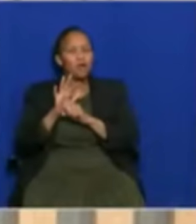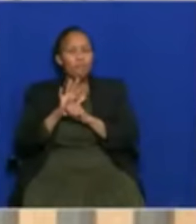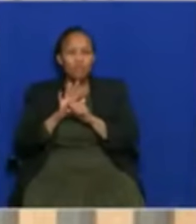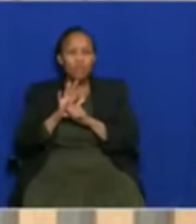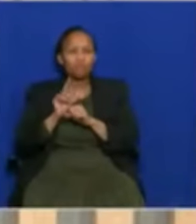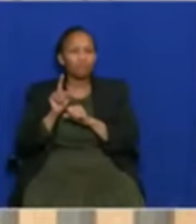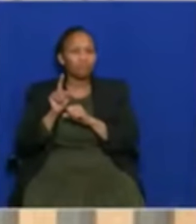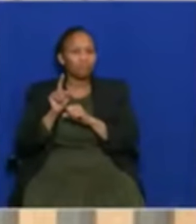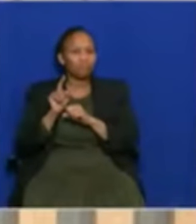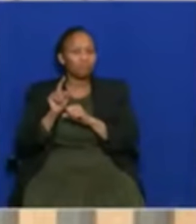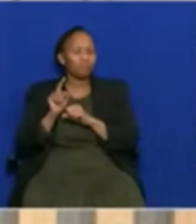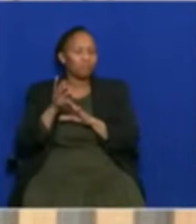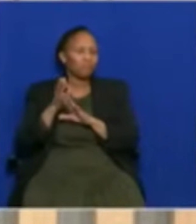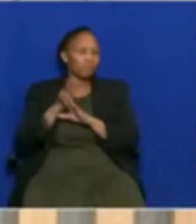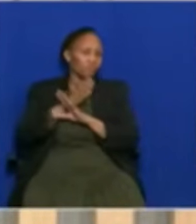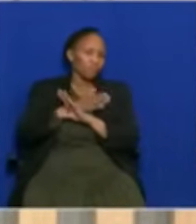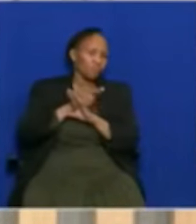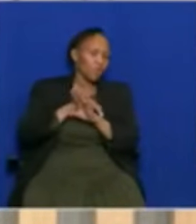in respect of that